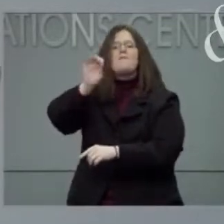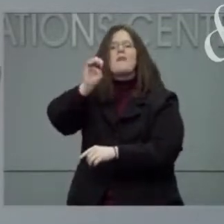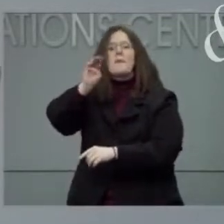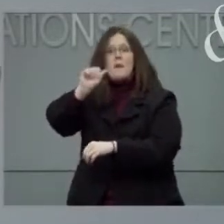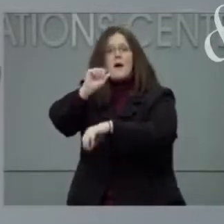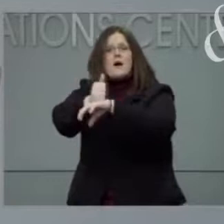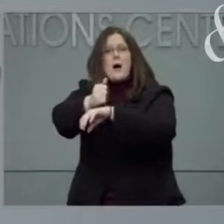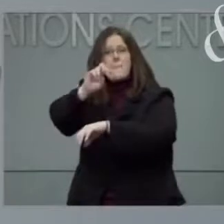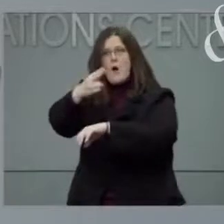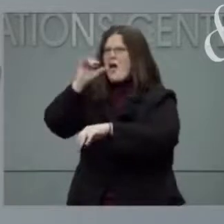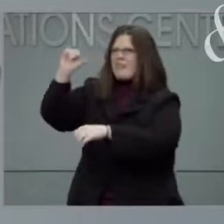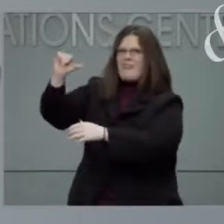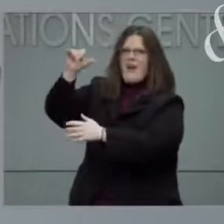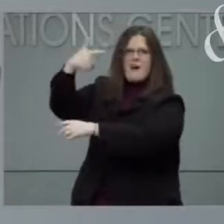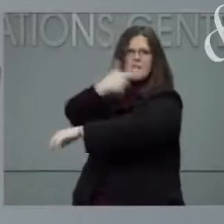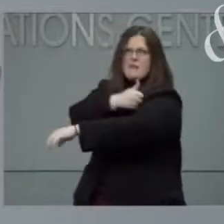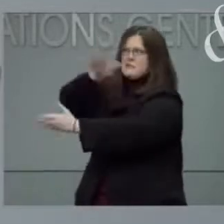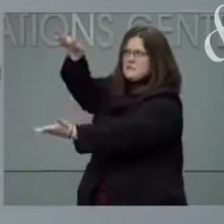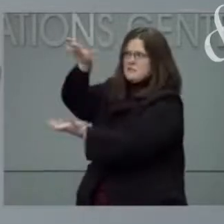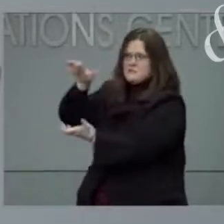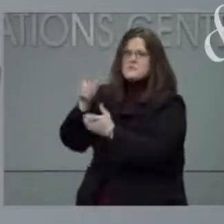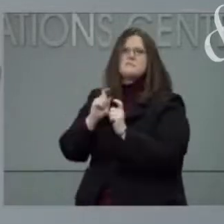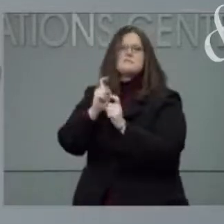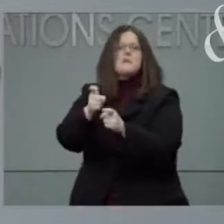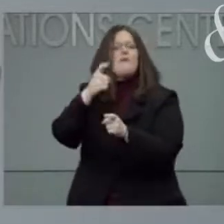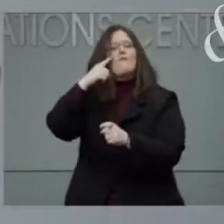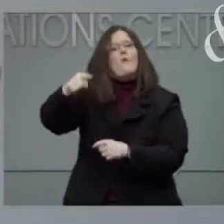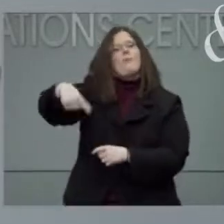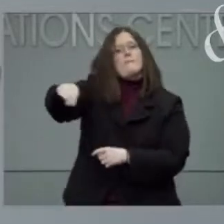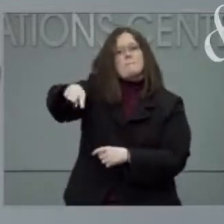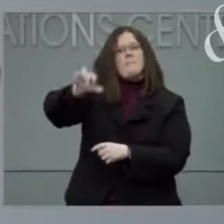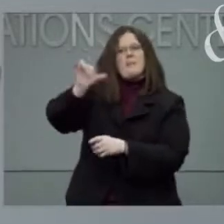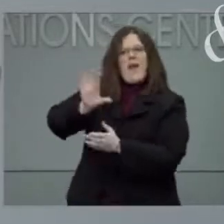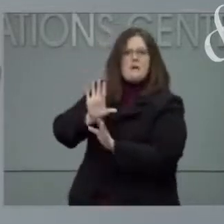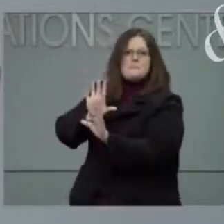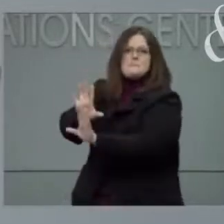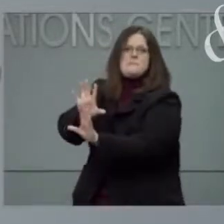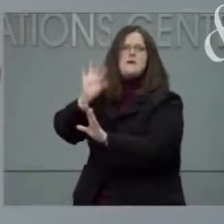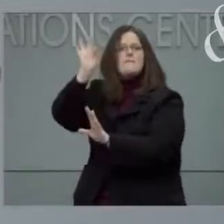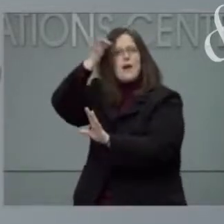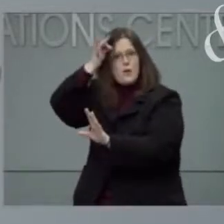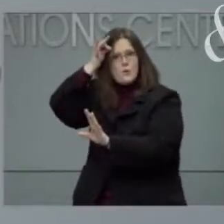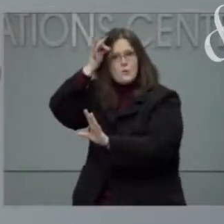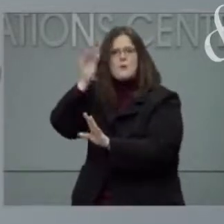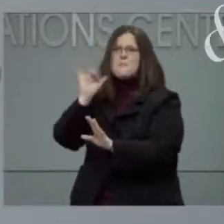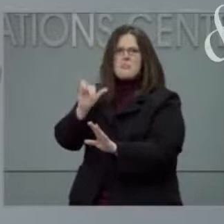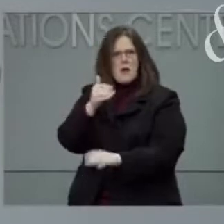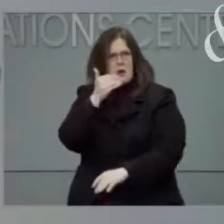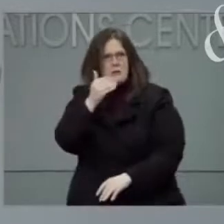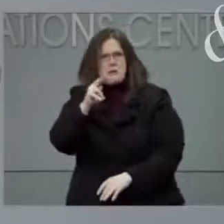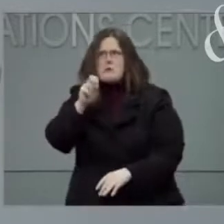federal program with our federally qualified health centers. This is all positive